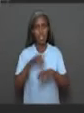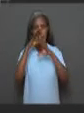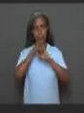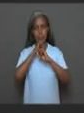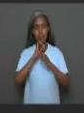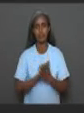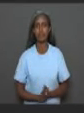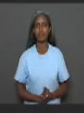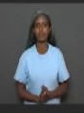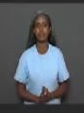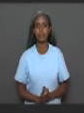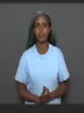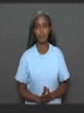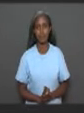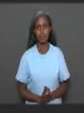Time's up.